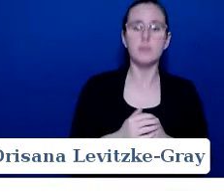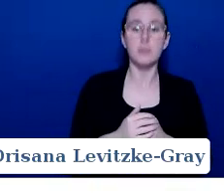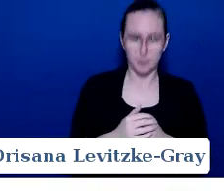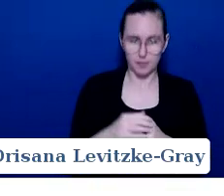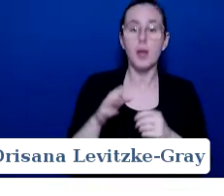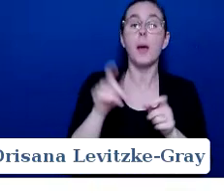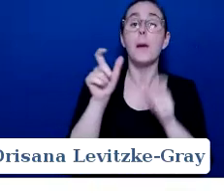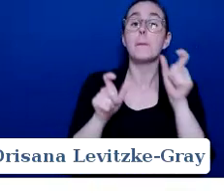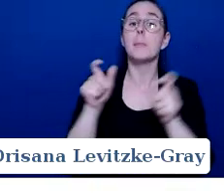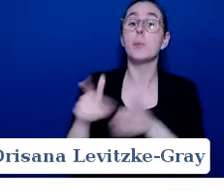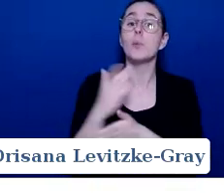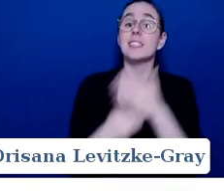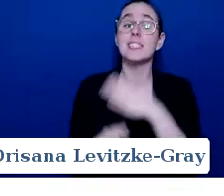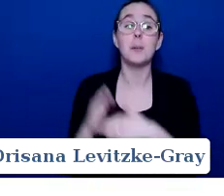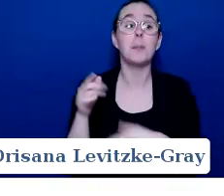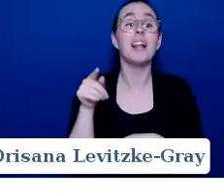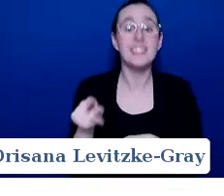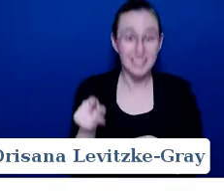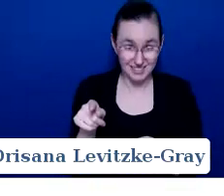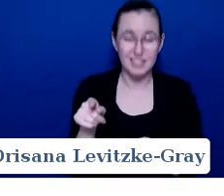person with disability represents